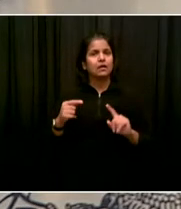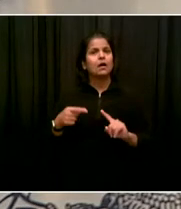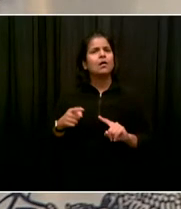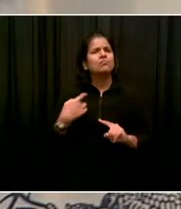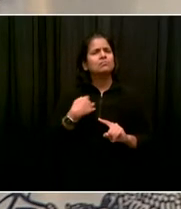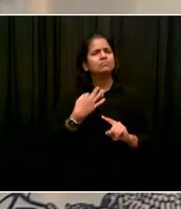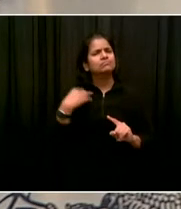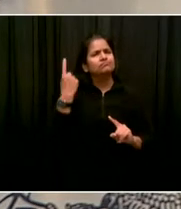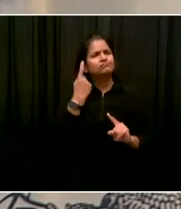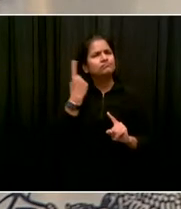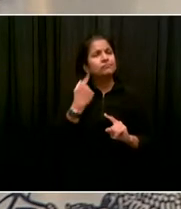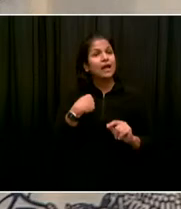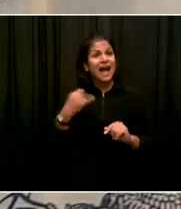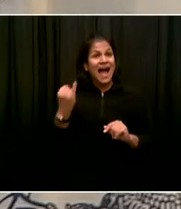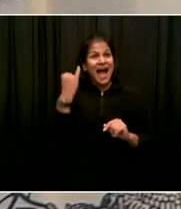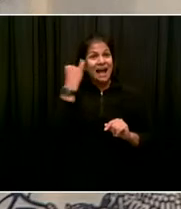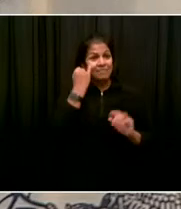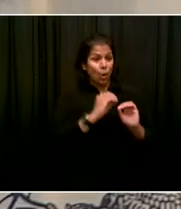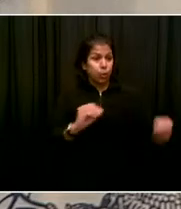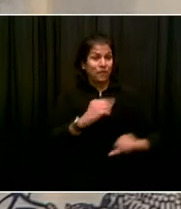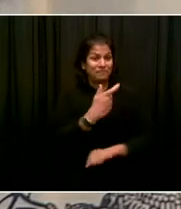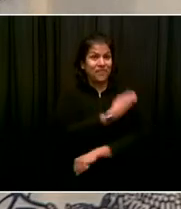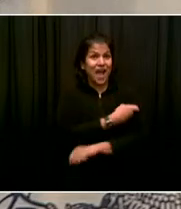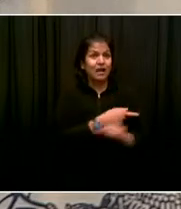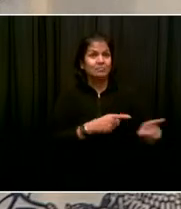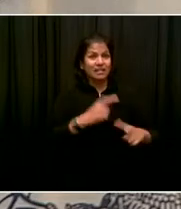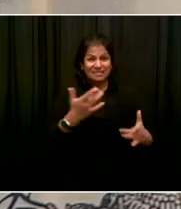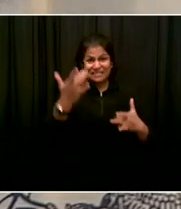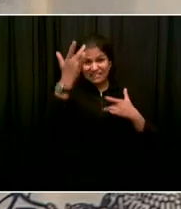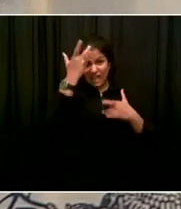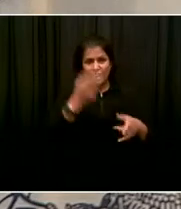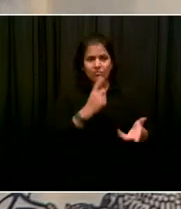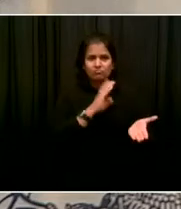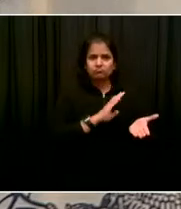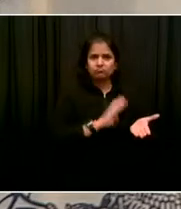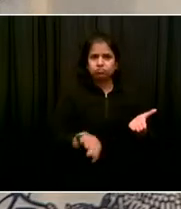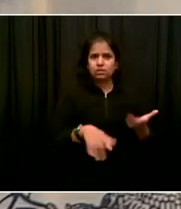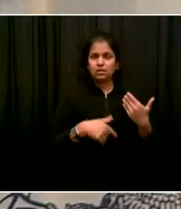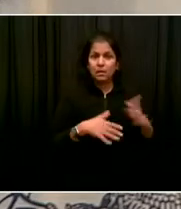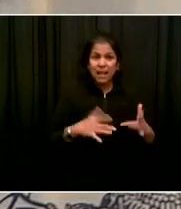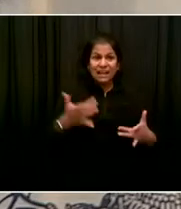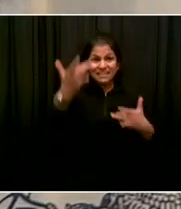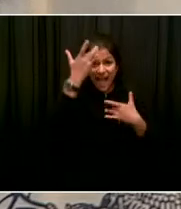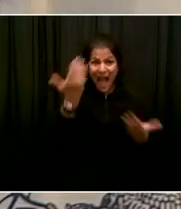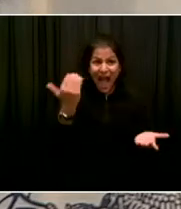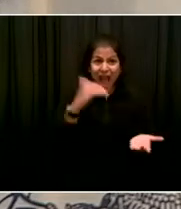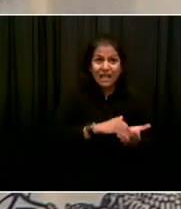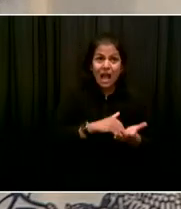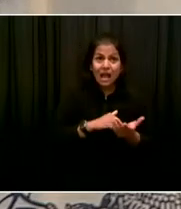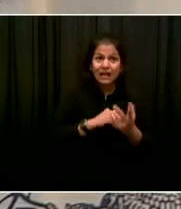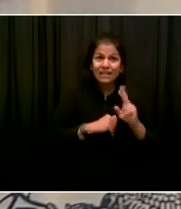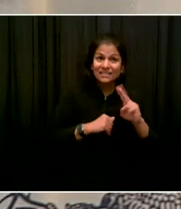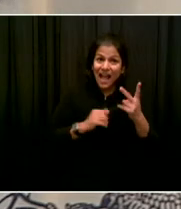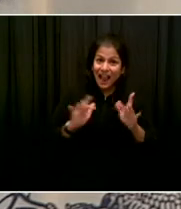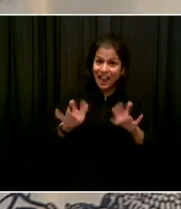infected after having a prior infection, will their case be more mild than a first-time infection? Do you have that data? And if no, why not?